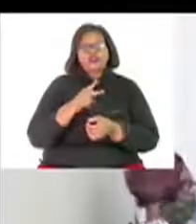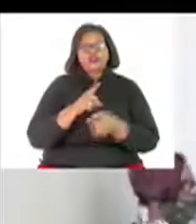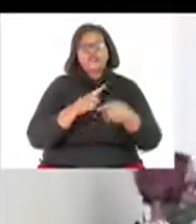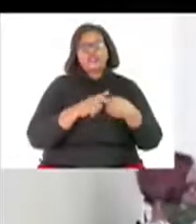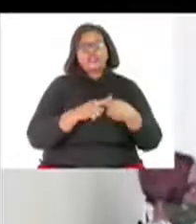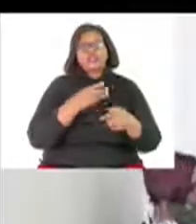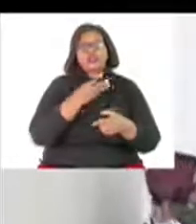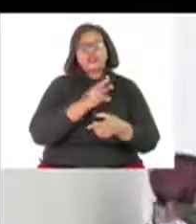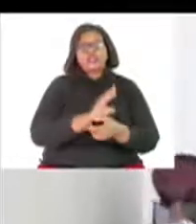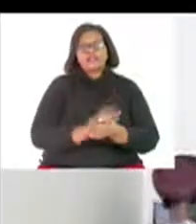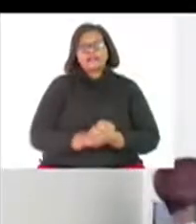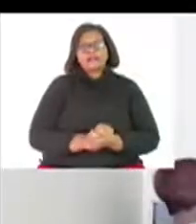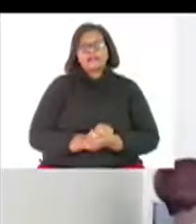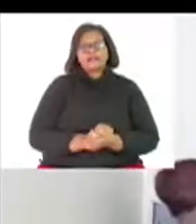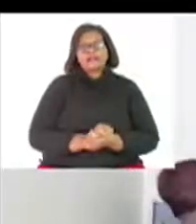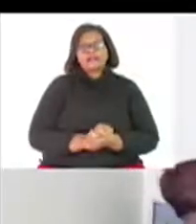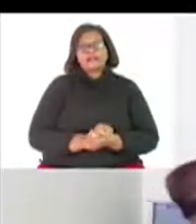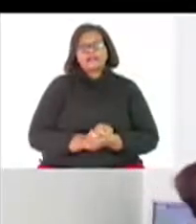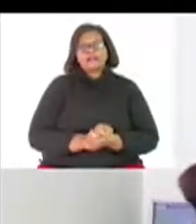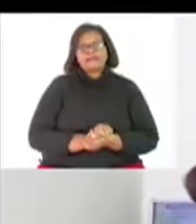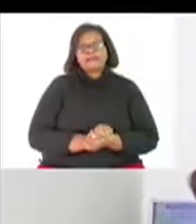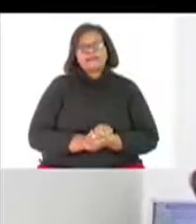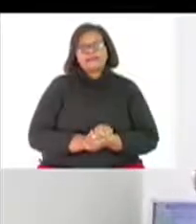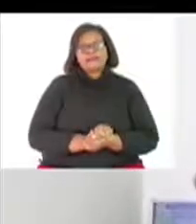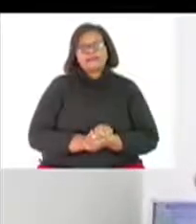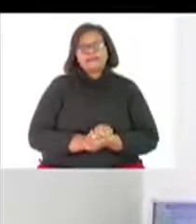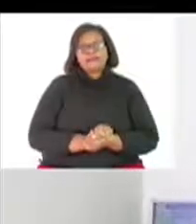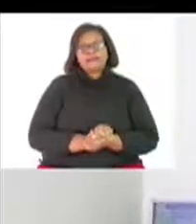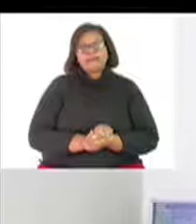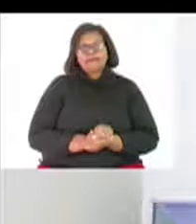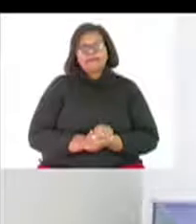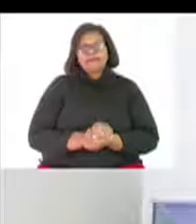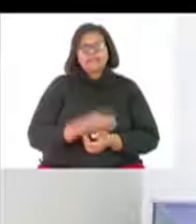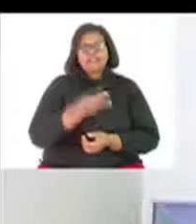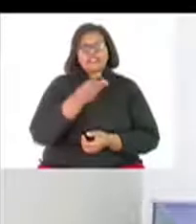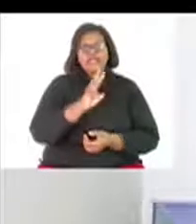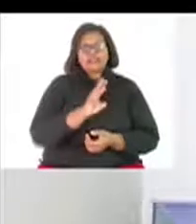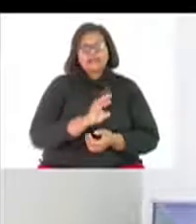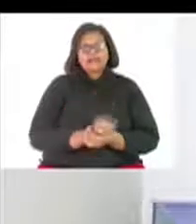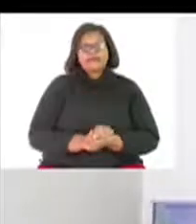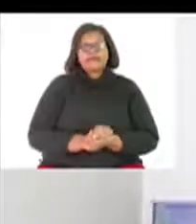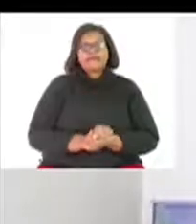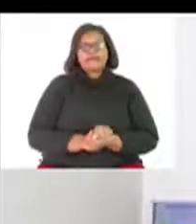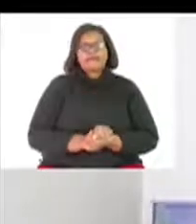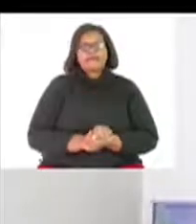6, Pumweni, can you help me out here? 6. It says 6,